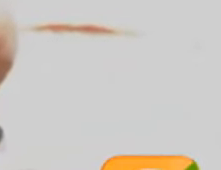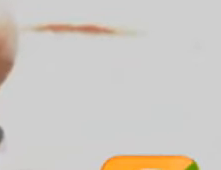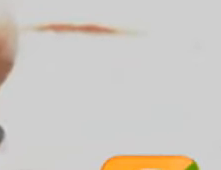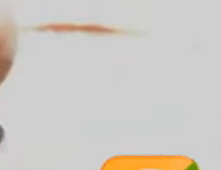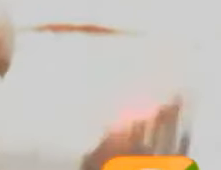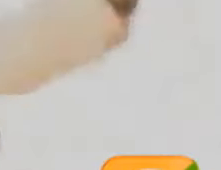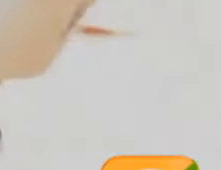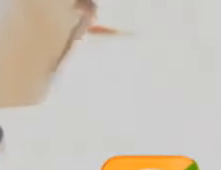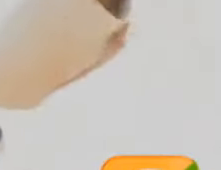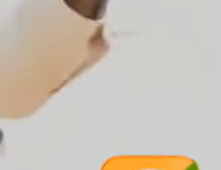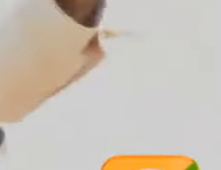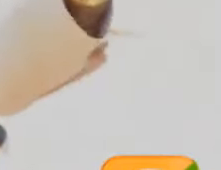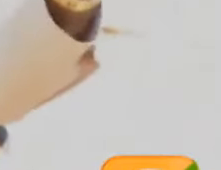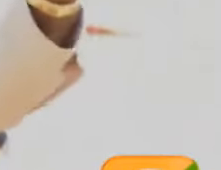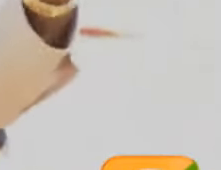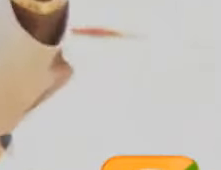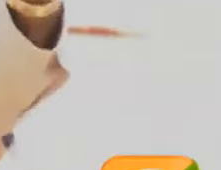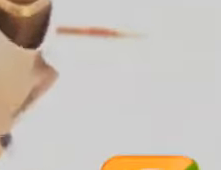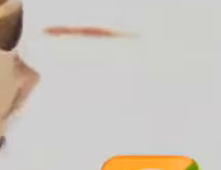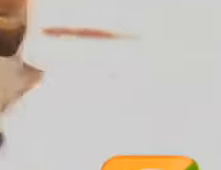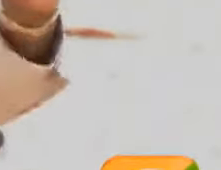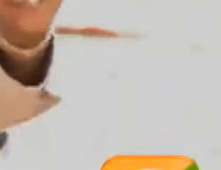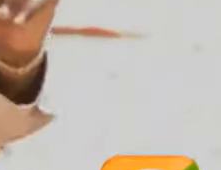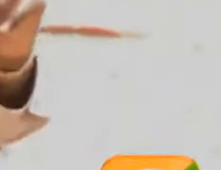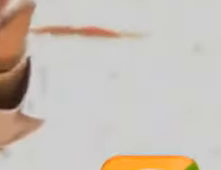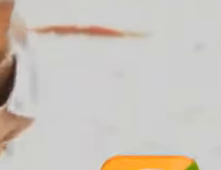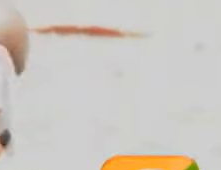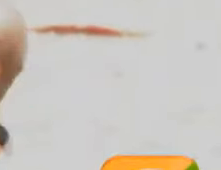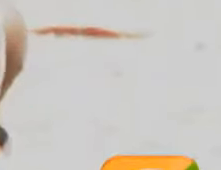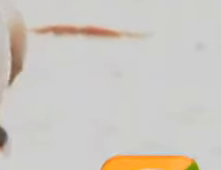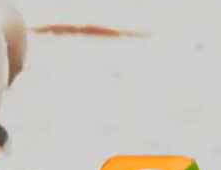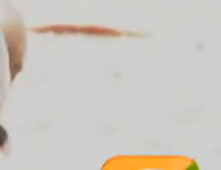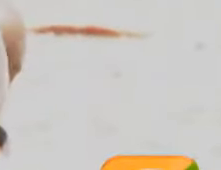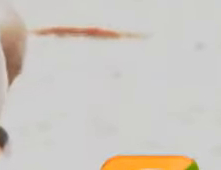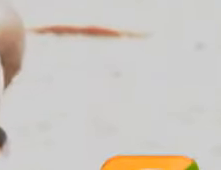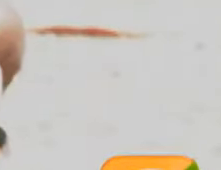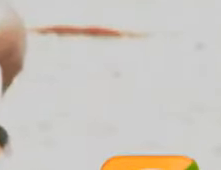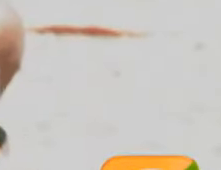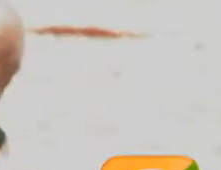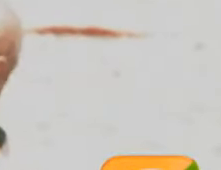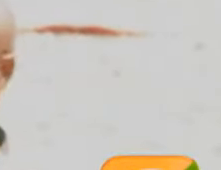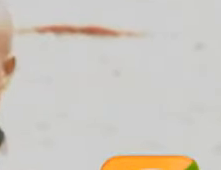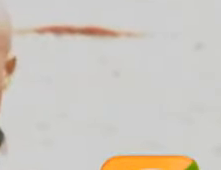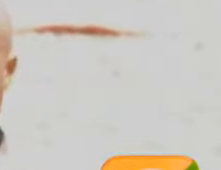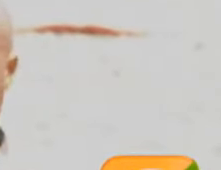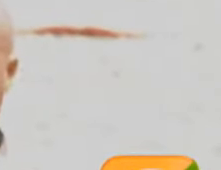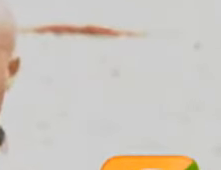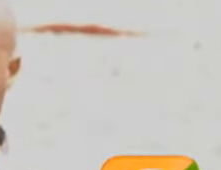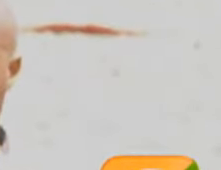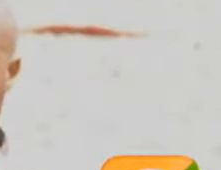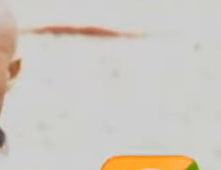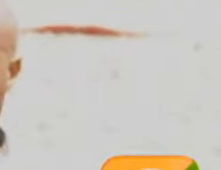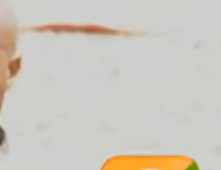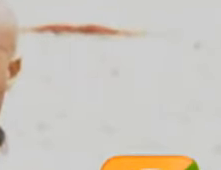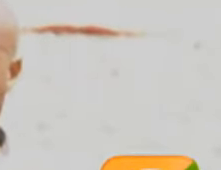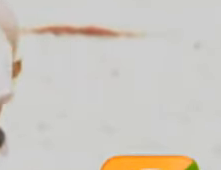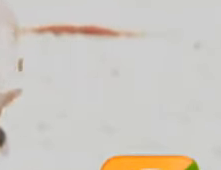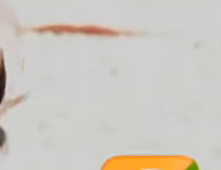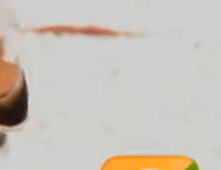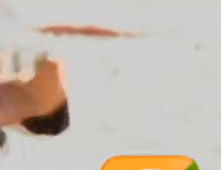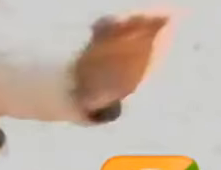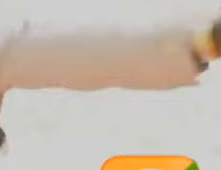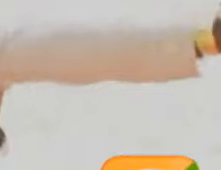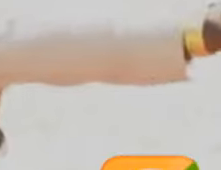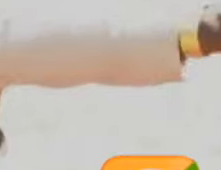housing. We have a plan on how to raise money for housing. I have no explanation to give. This program must move forward for